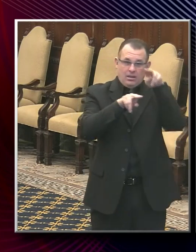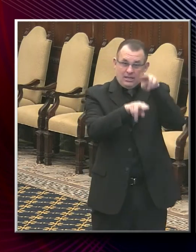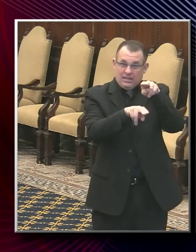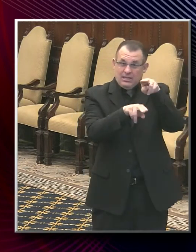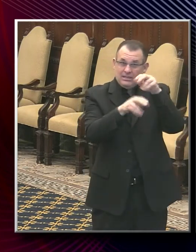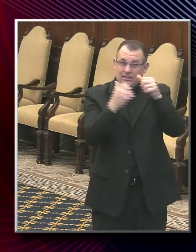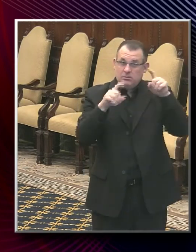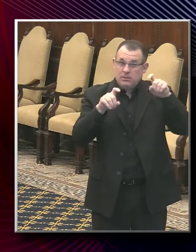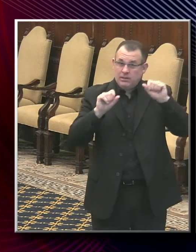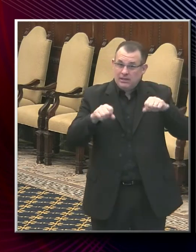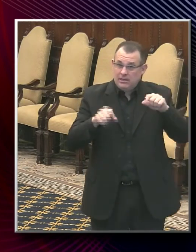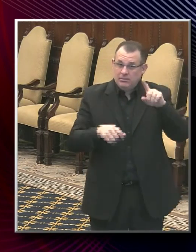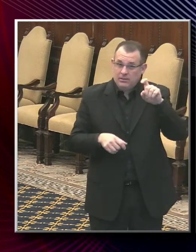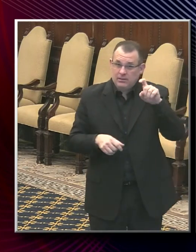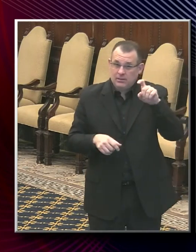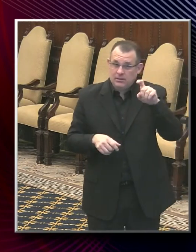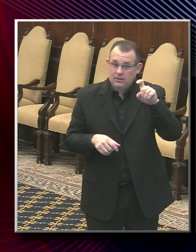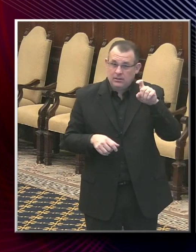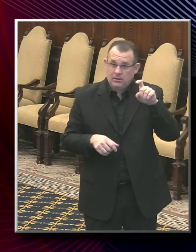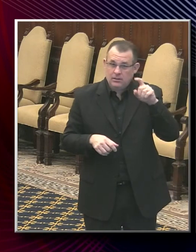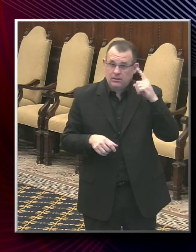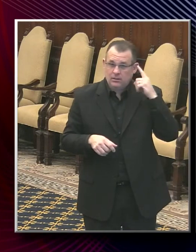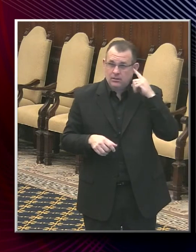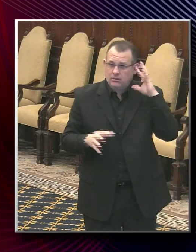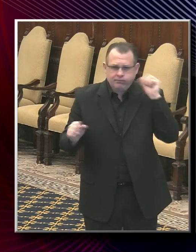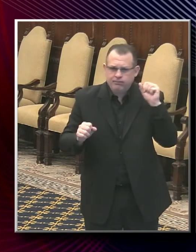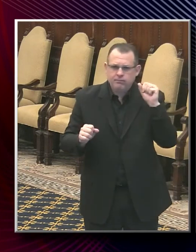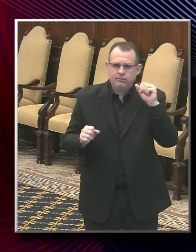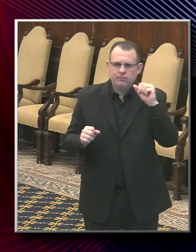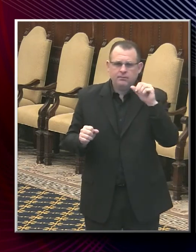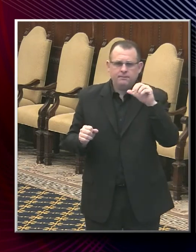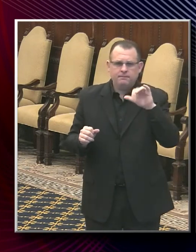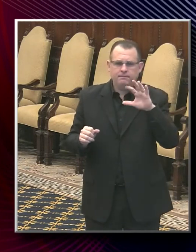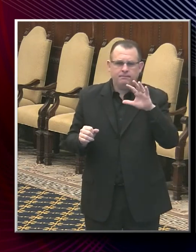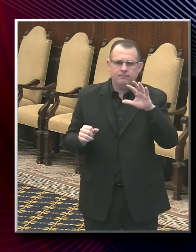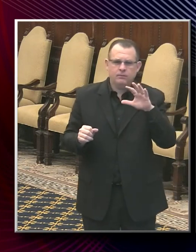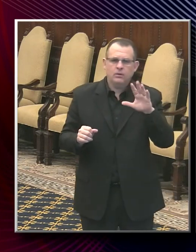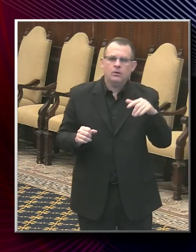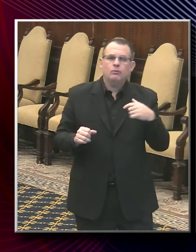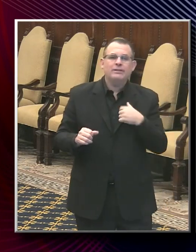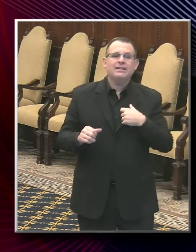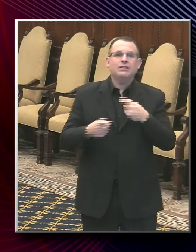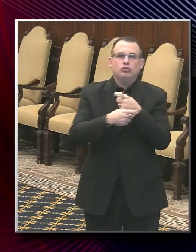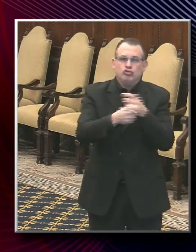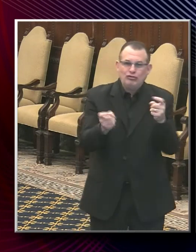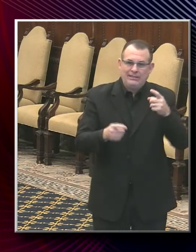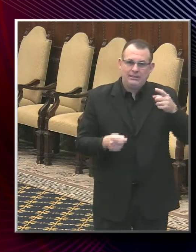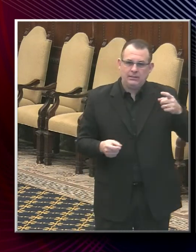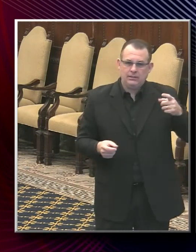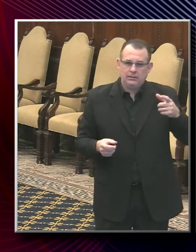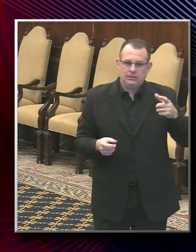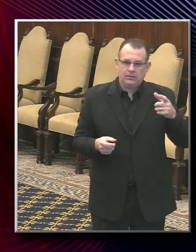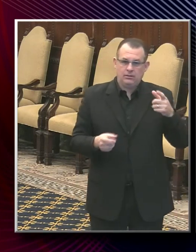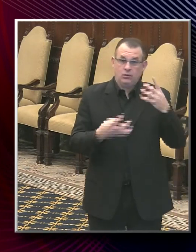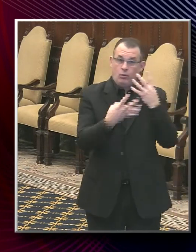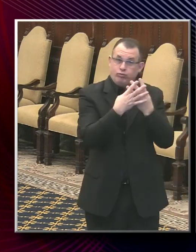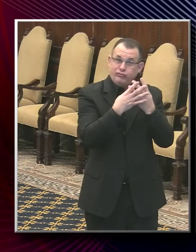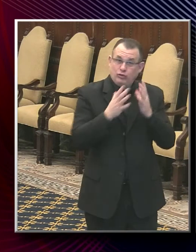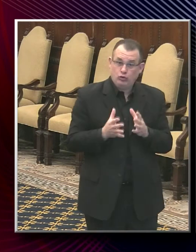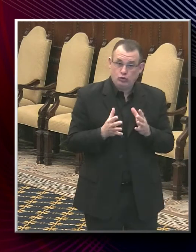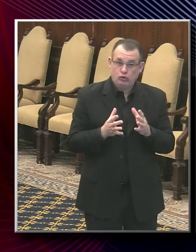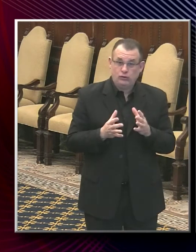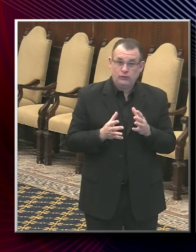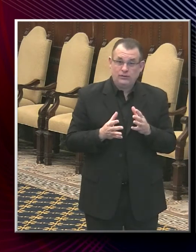No, and we've never said that it is. So we are treating the prison as